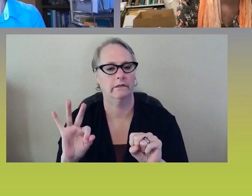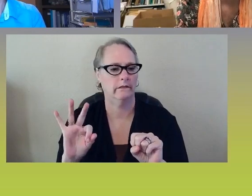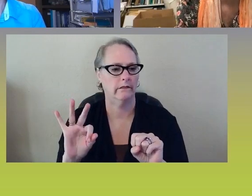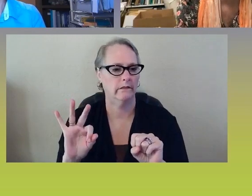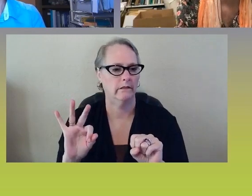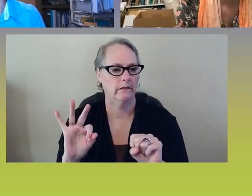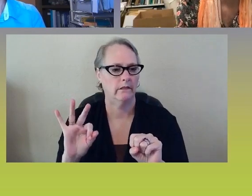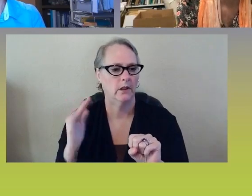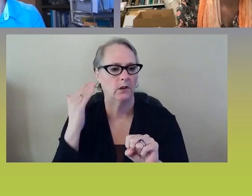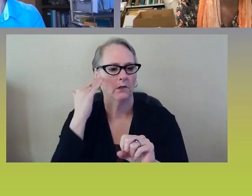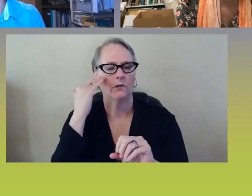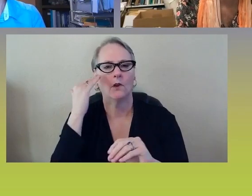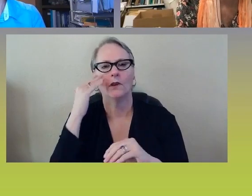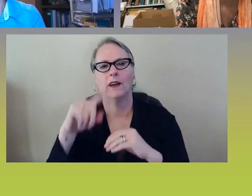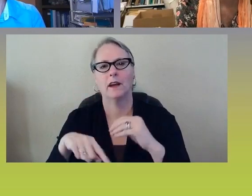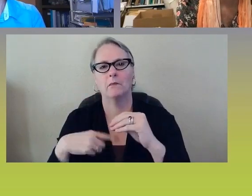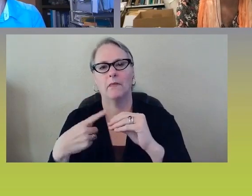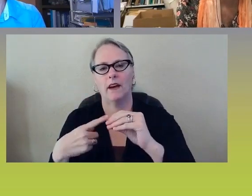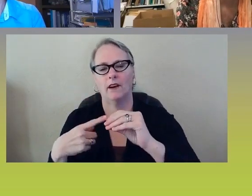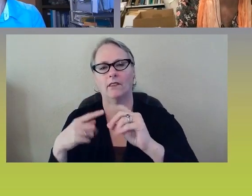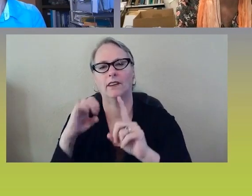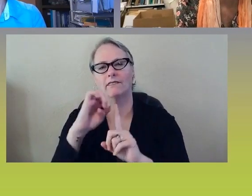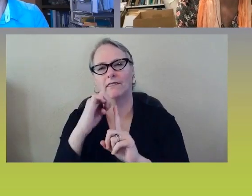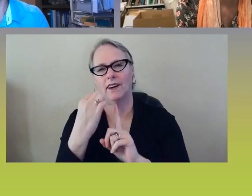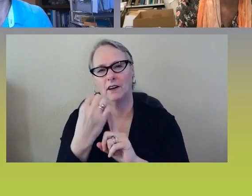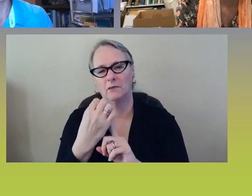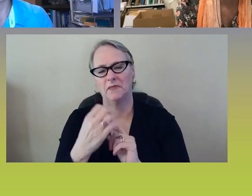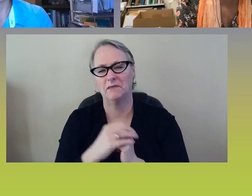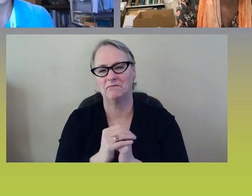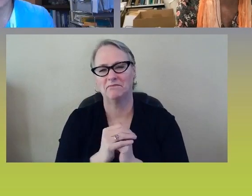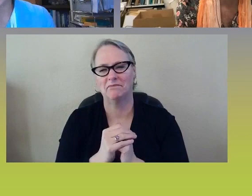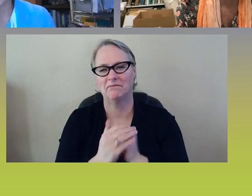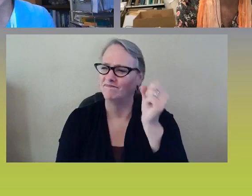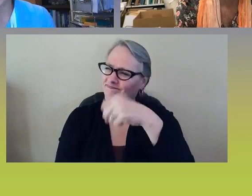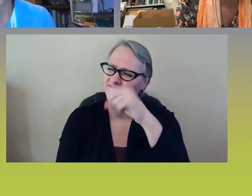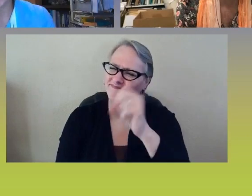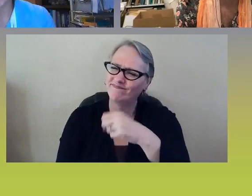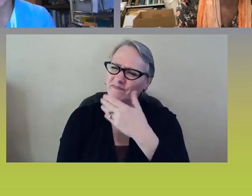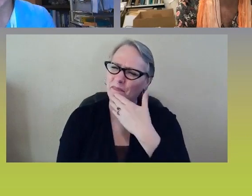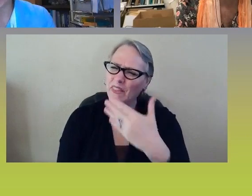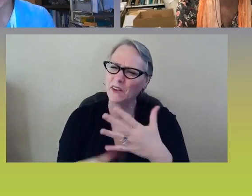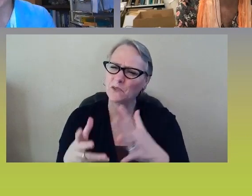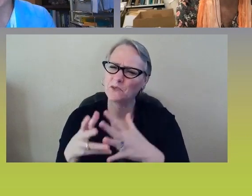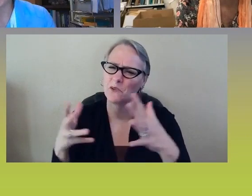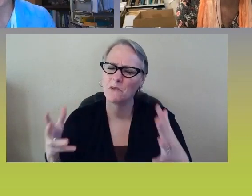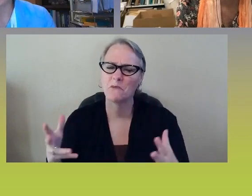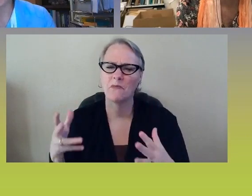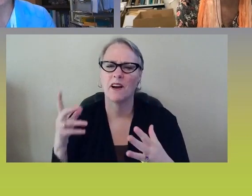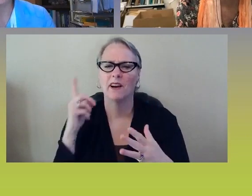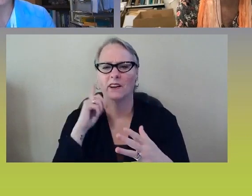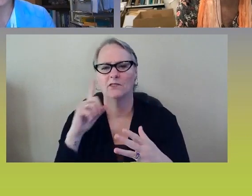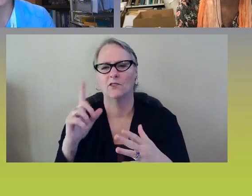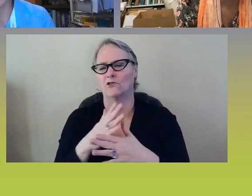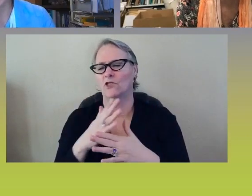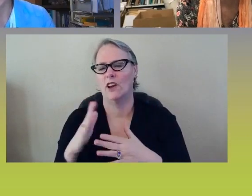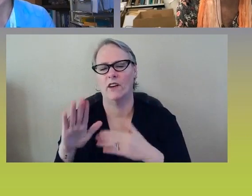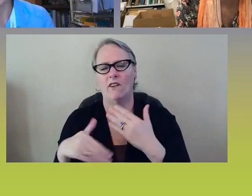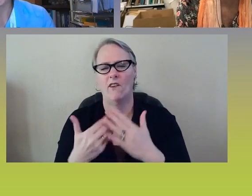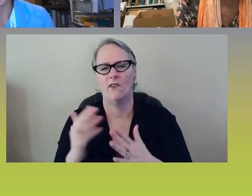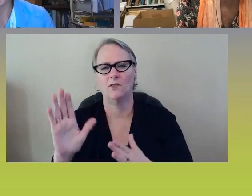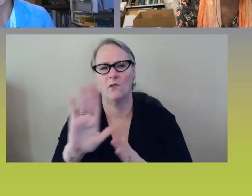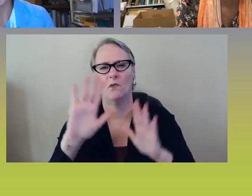knowing about the environment. Yeah, thank you so much for sharing all this wonderful